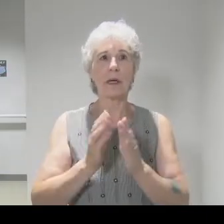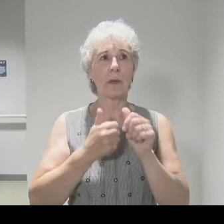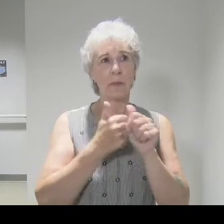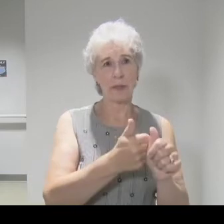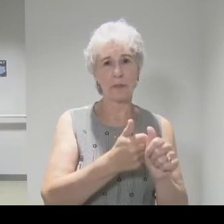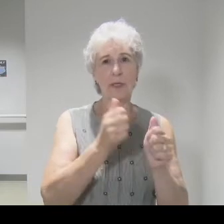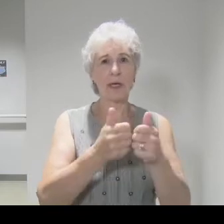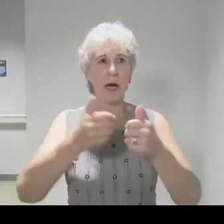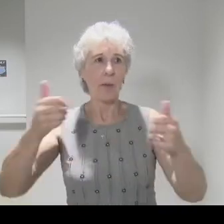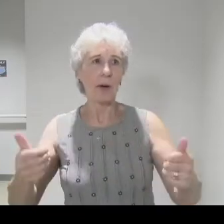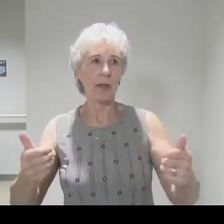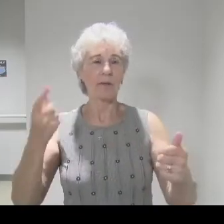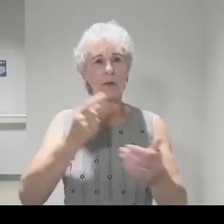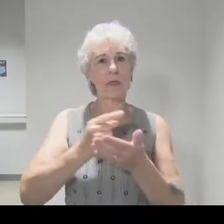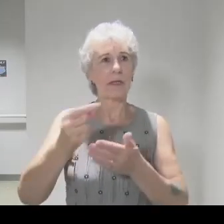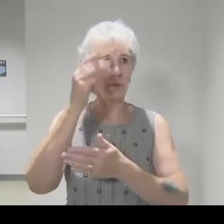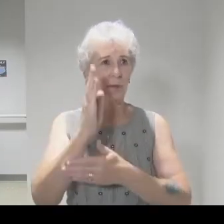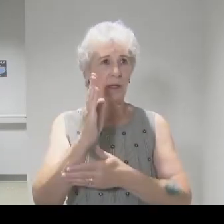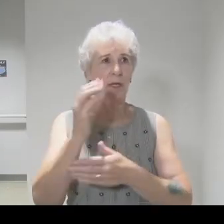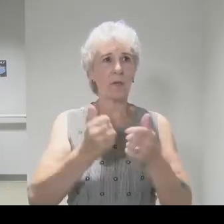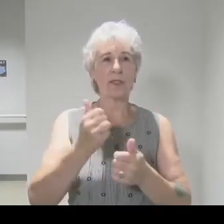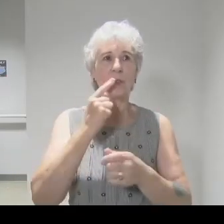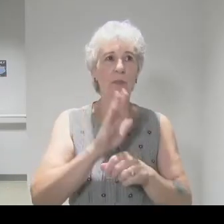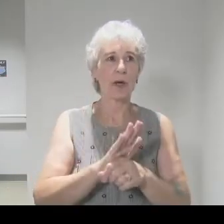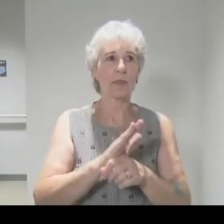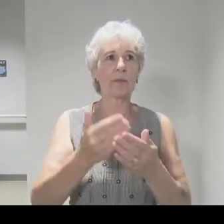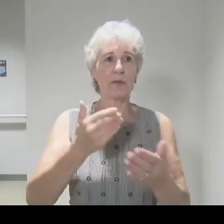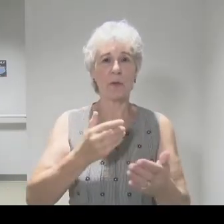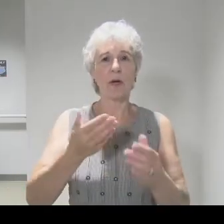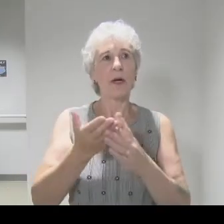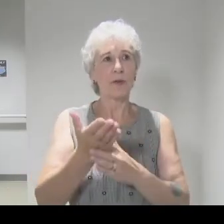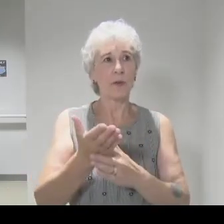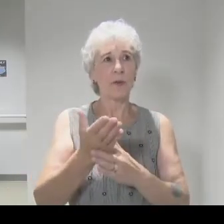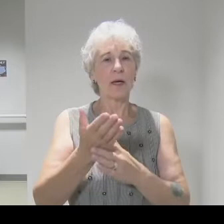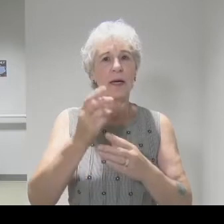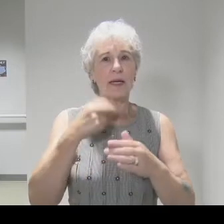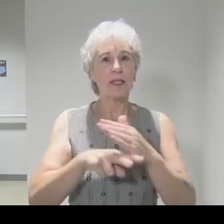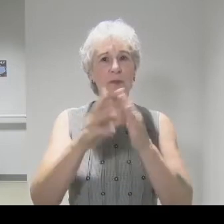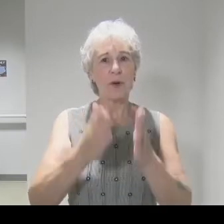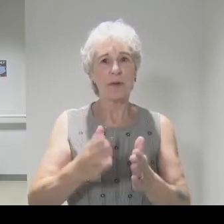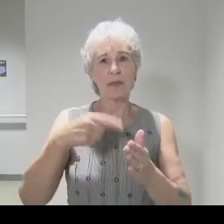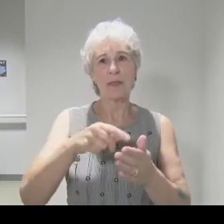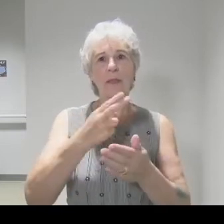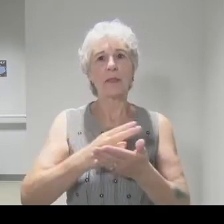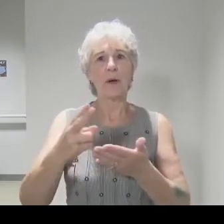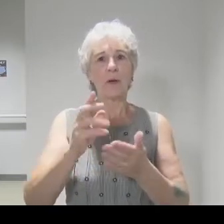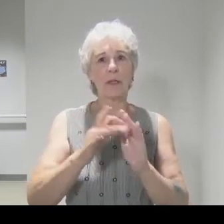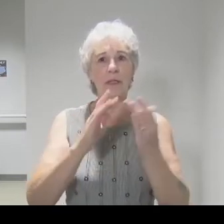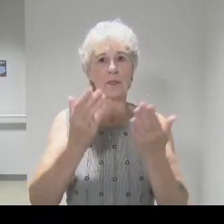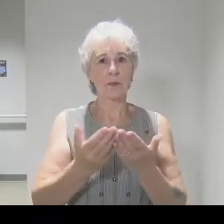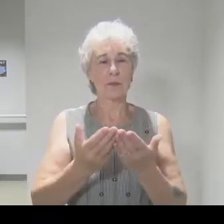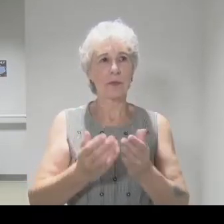set apart for the gospel of God, which is promised beforehand through his prophets in the Holy Scriptures."